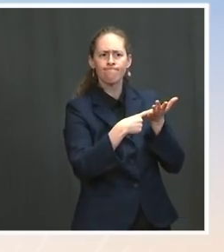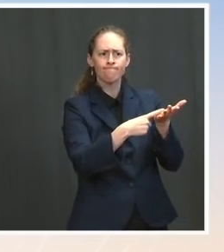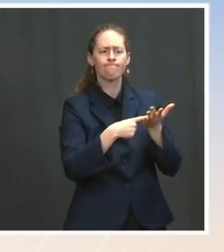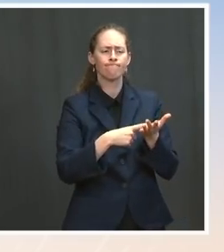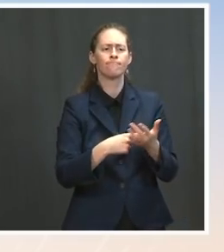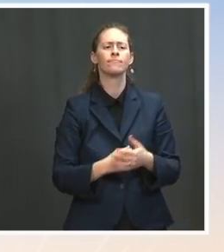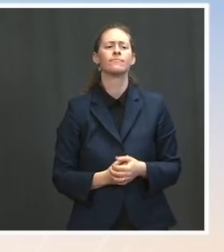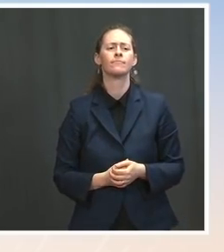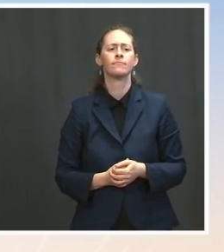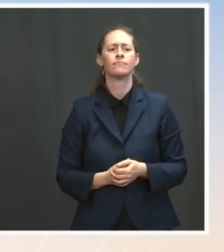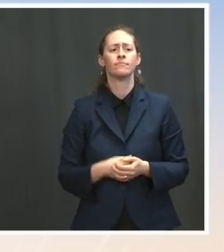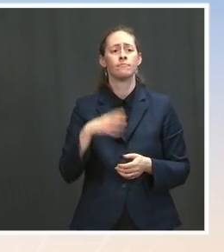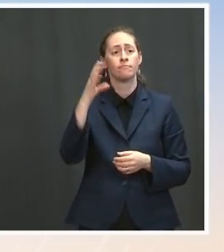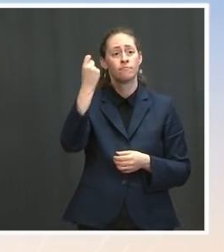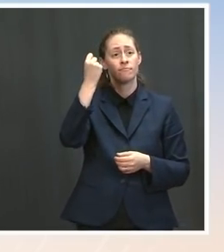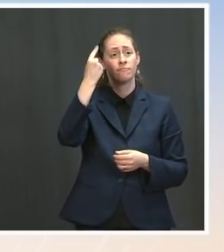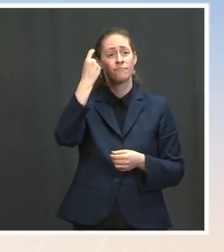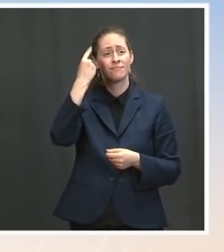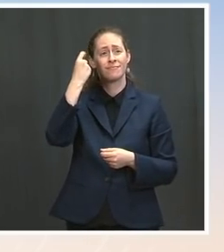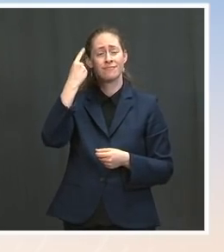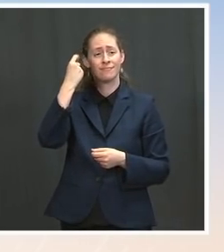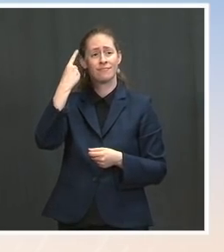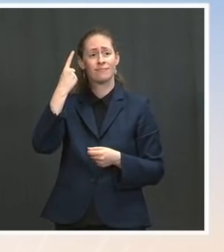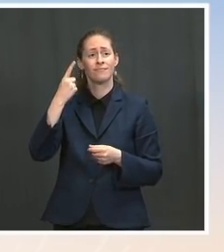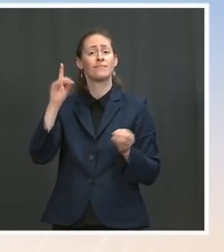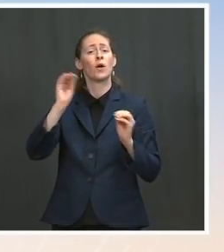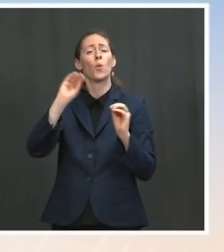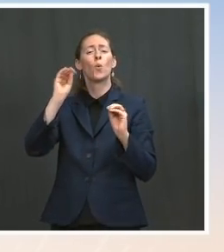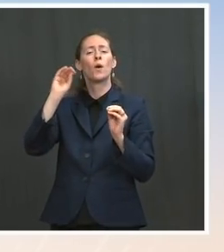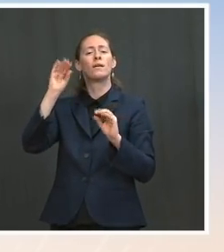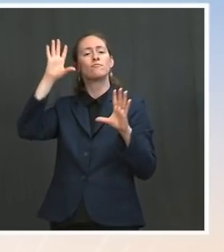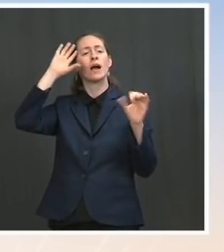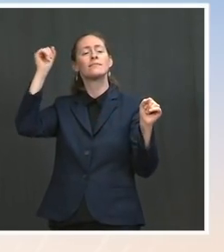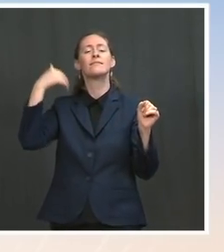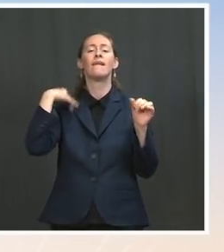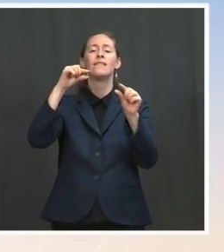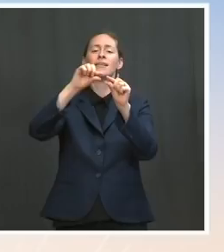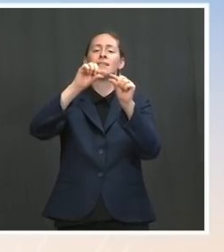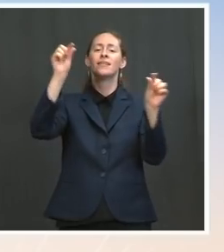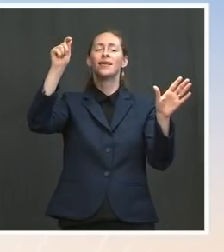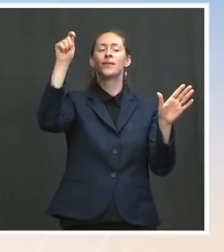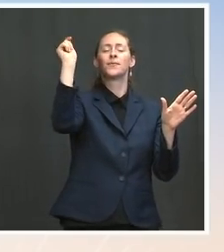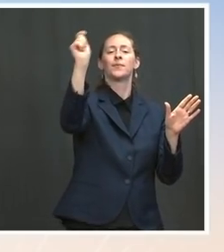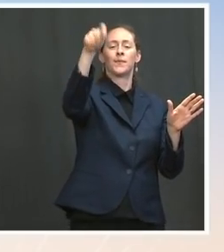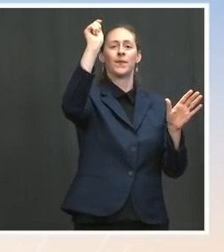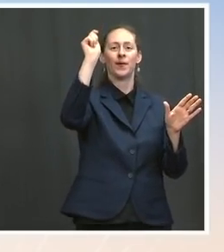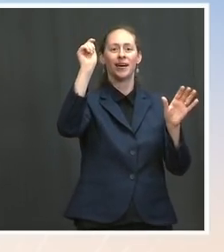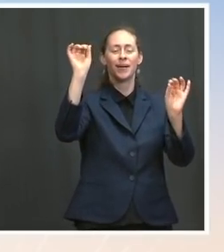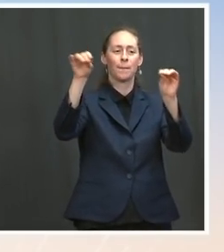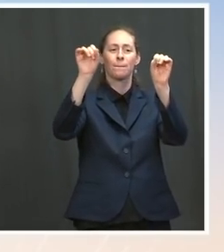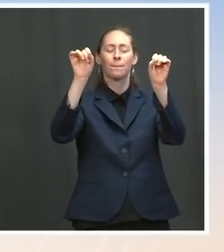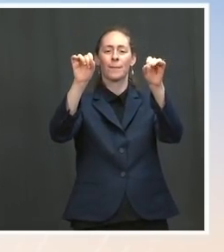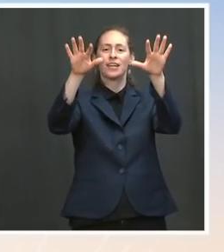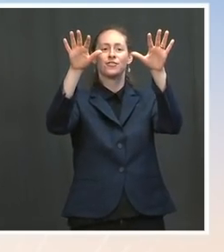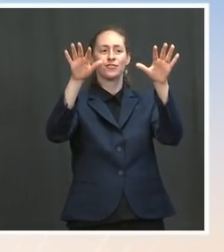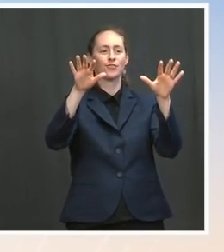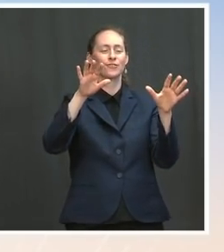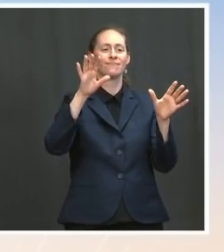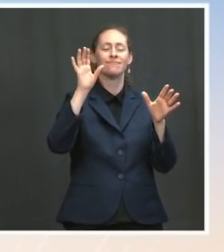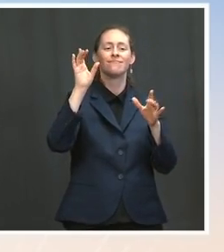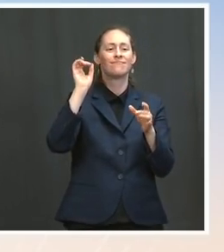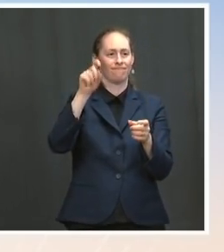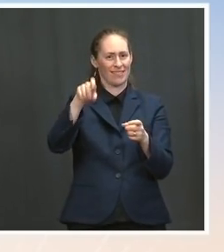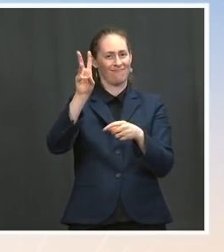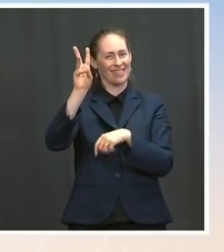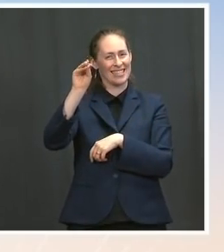a wand and pass a piece of legislation with 50 votes when it requires 60. That requires Congress